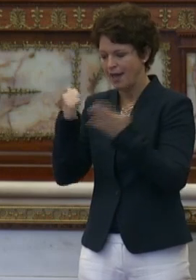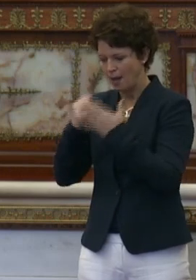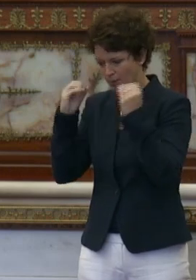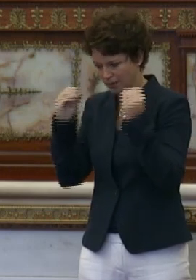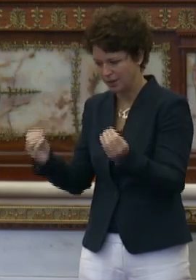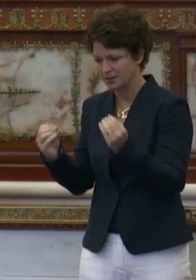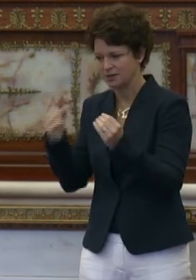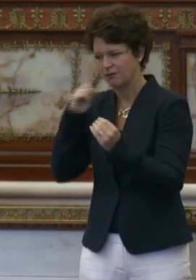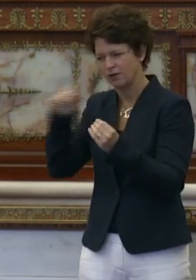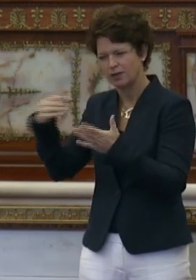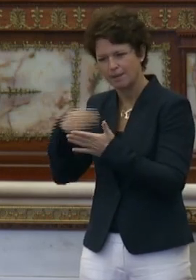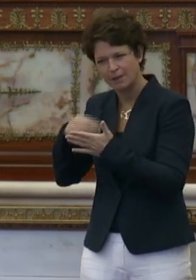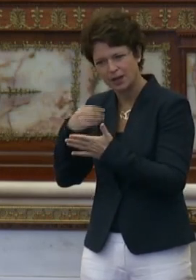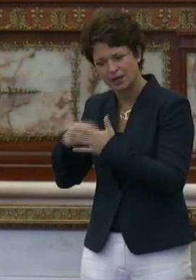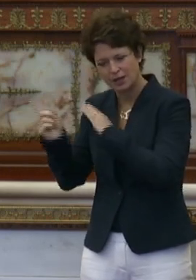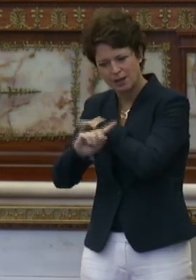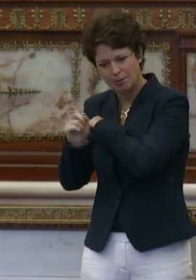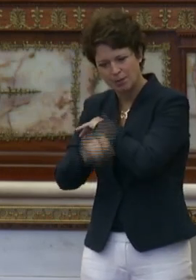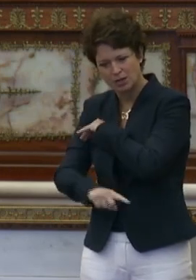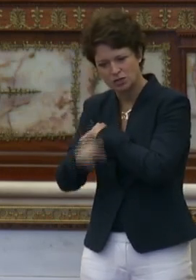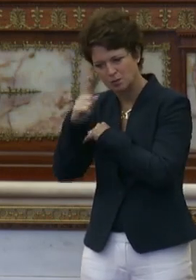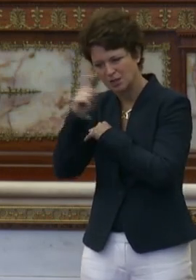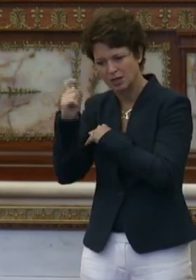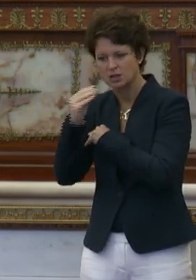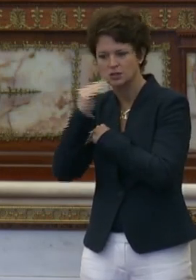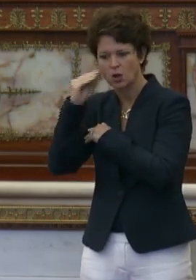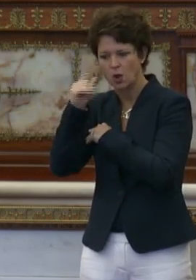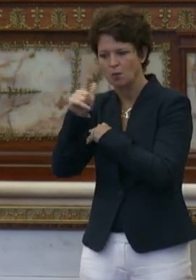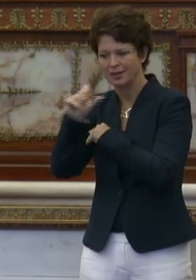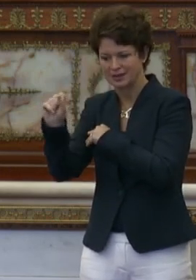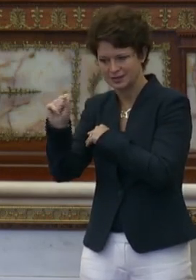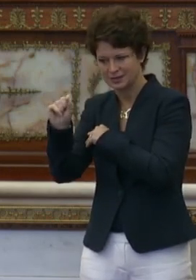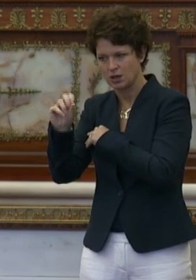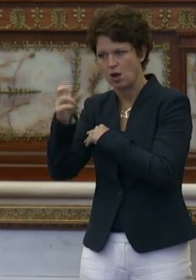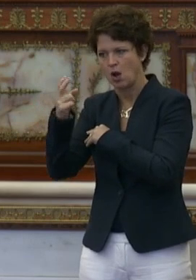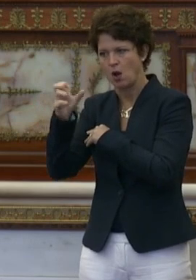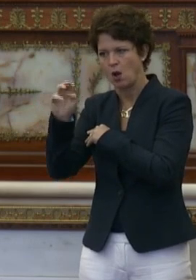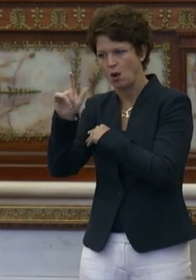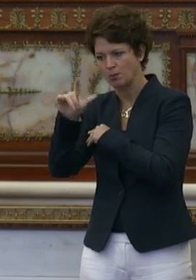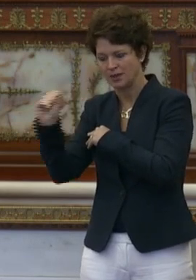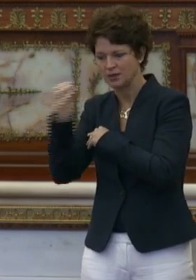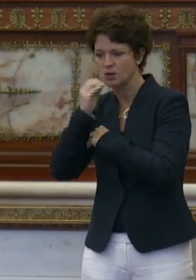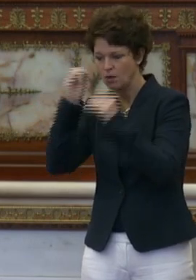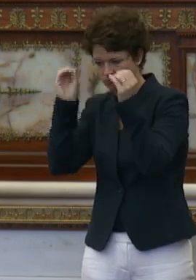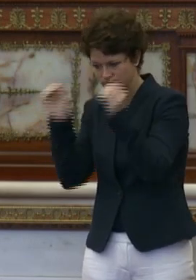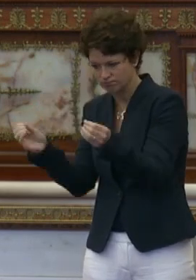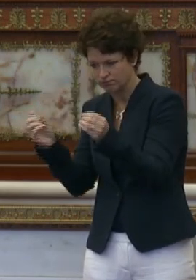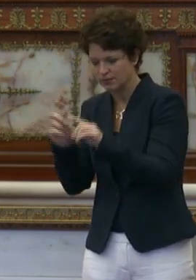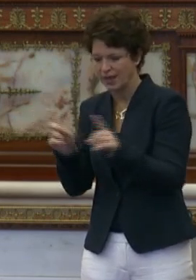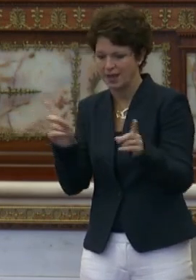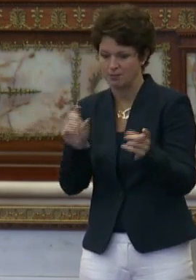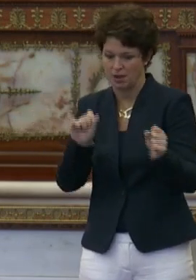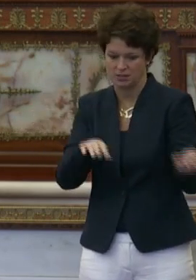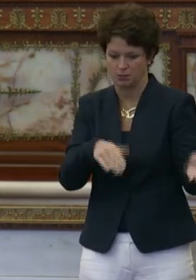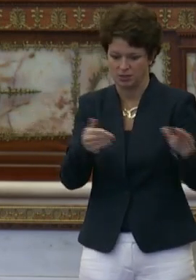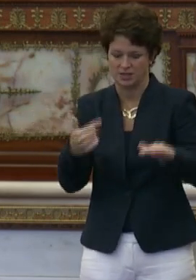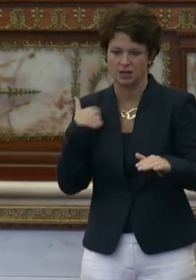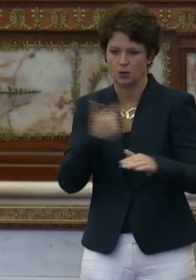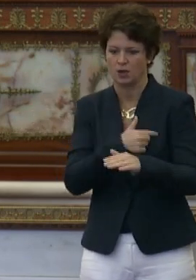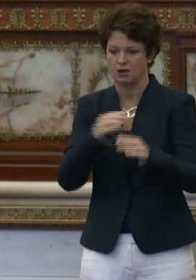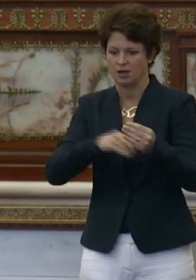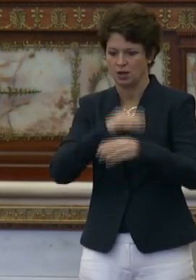losses, punishable by homelessness, and consequently punishable by death. We're in a